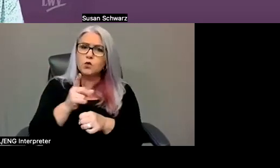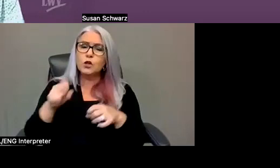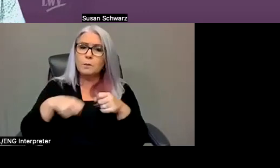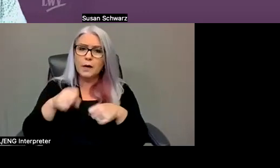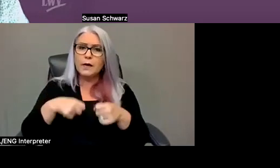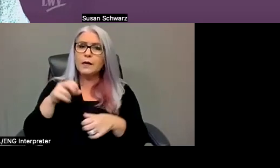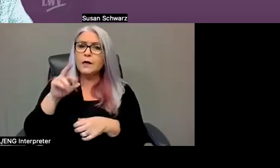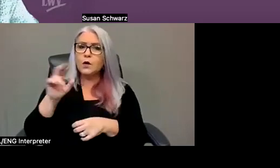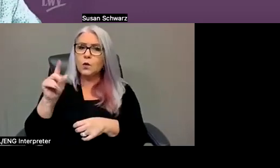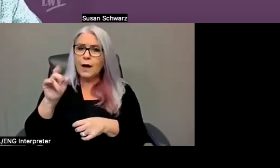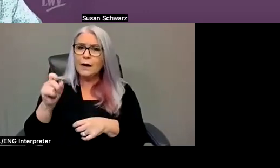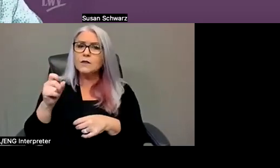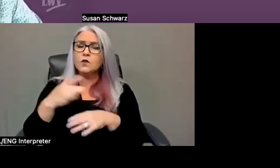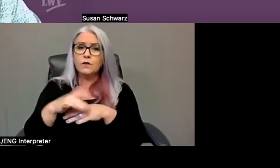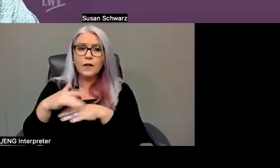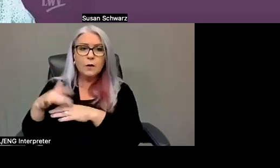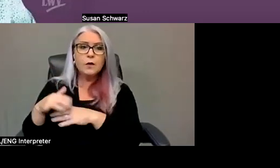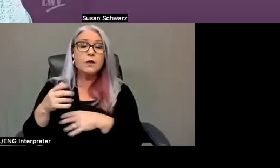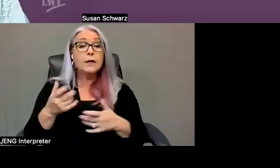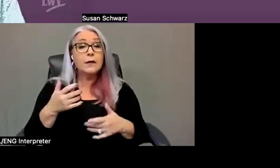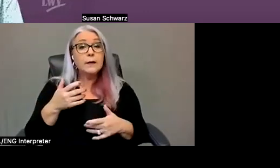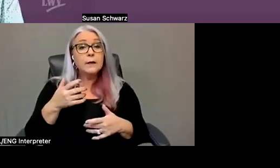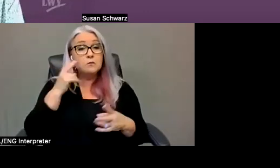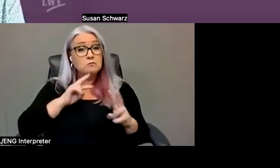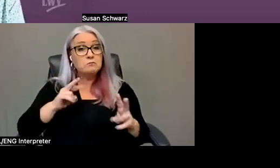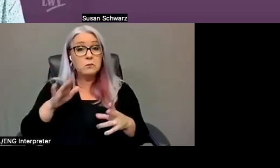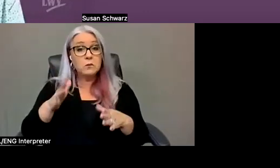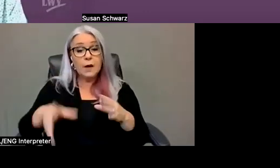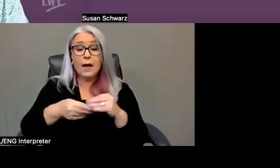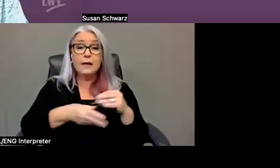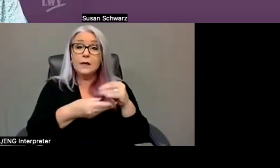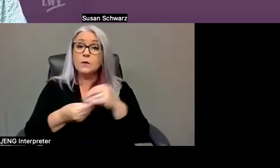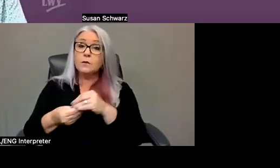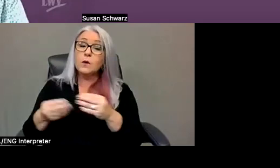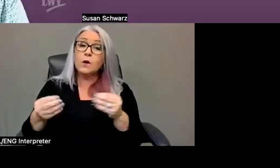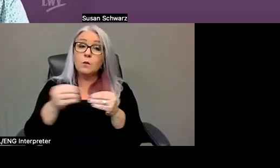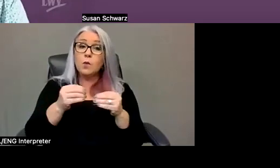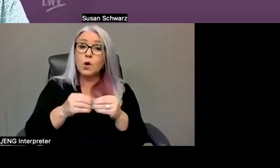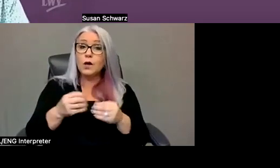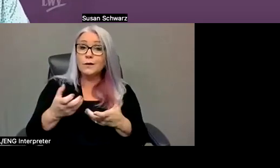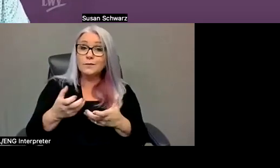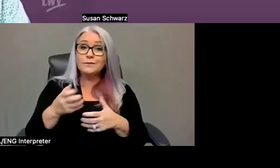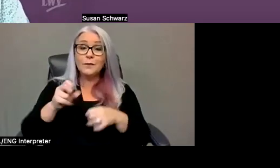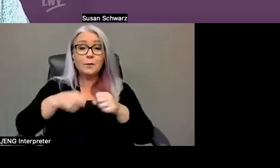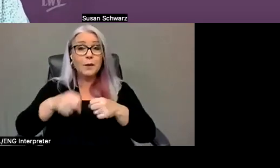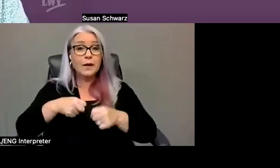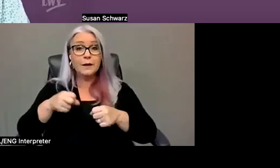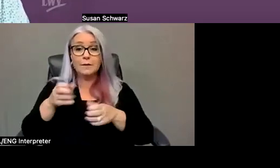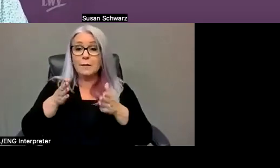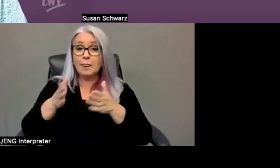forward to adding more bike lanes. The problem is funding. We need to get money,